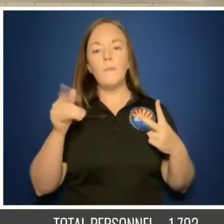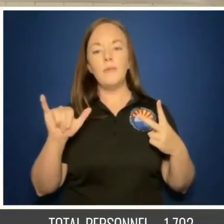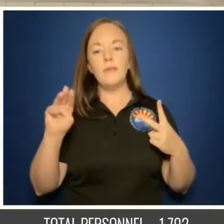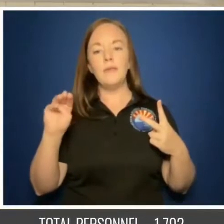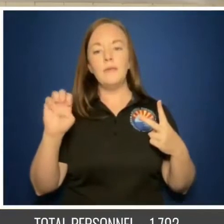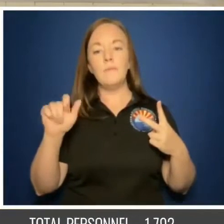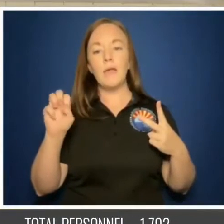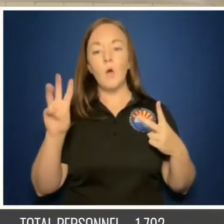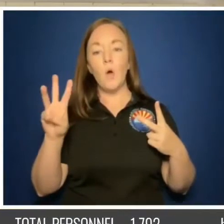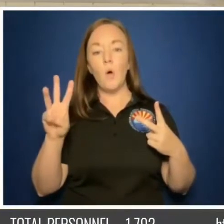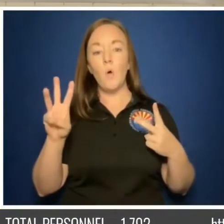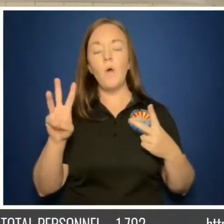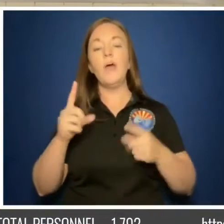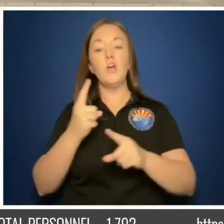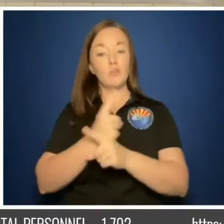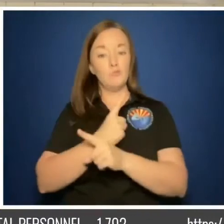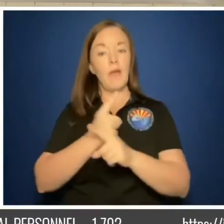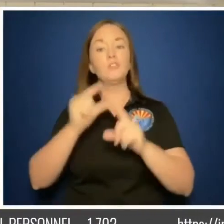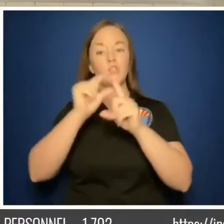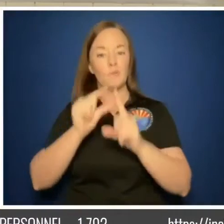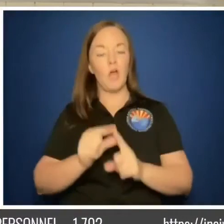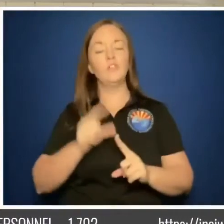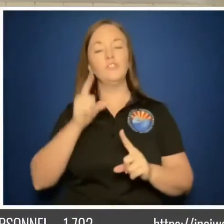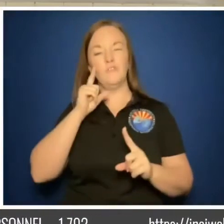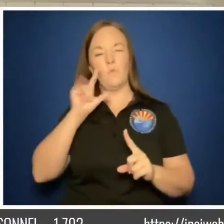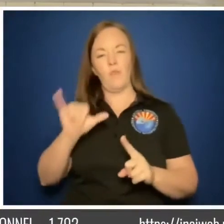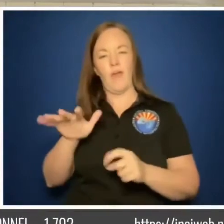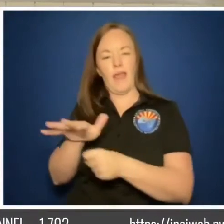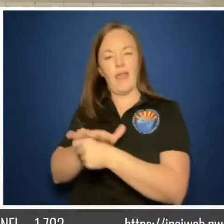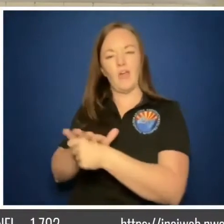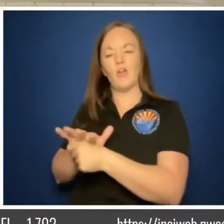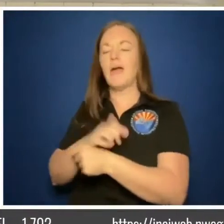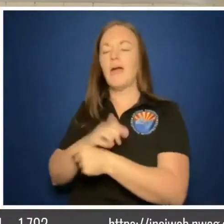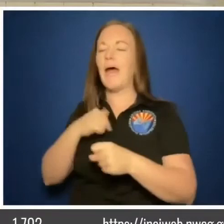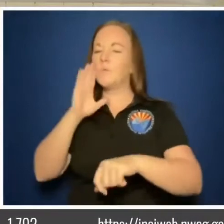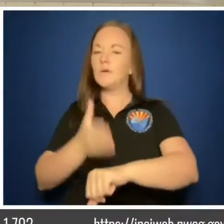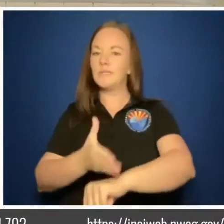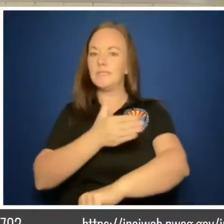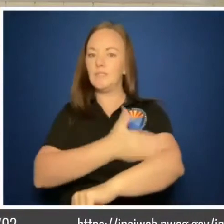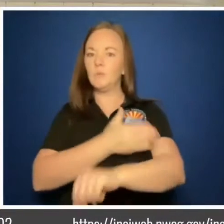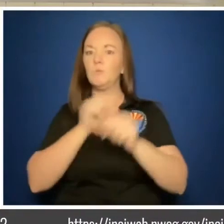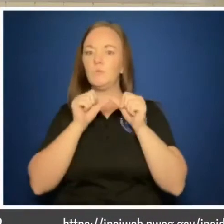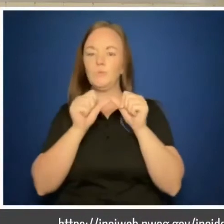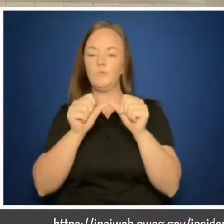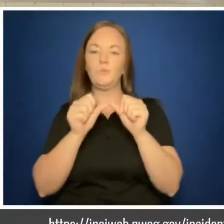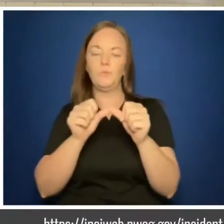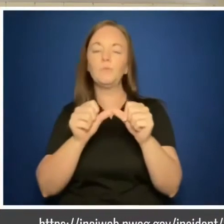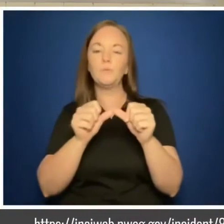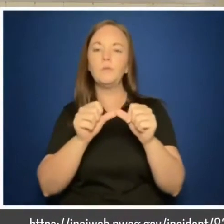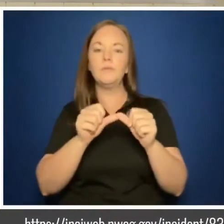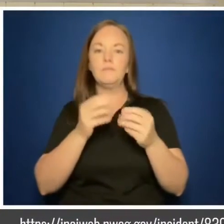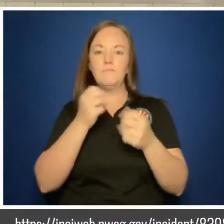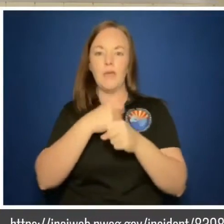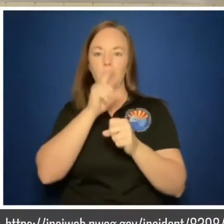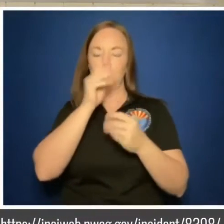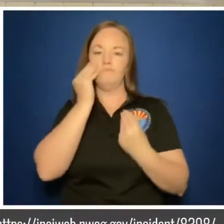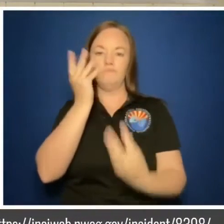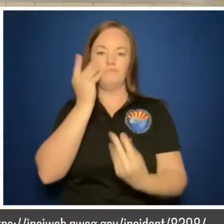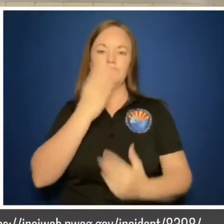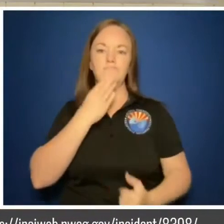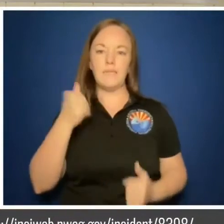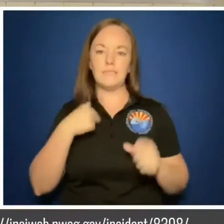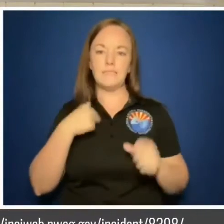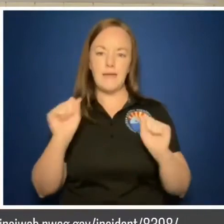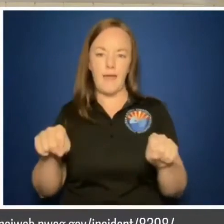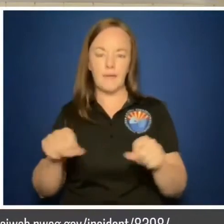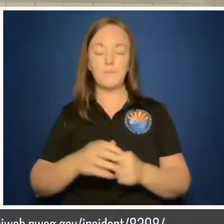general area, and I will continue to improve in that area to make sure that I can provide you the best information. Another question I had here